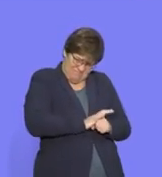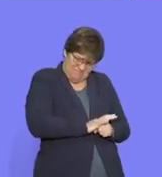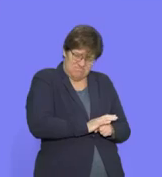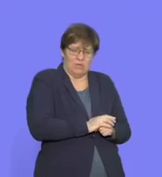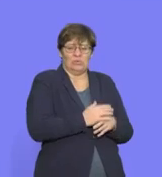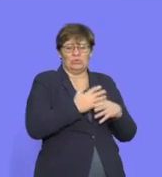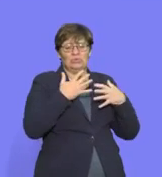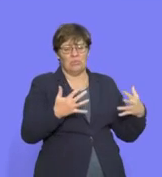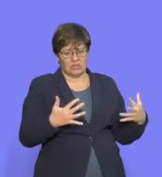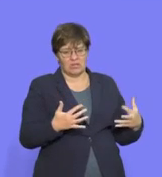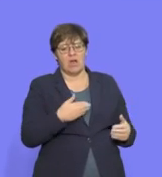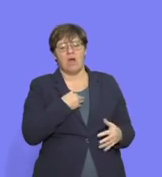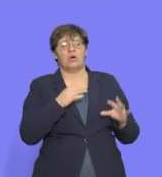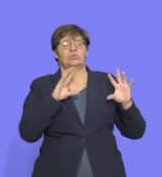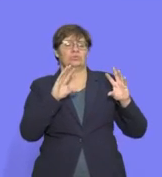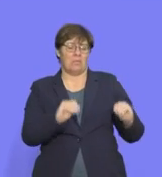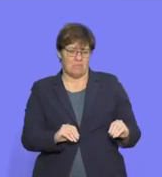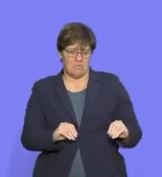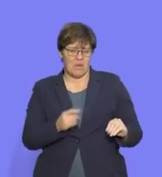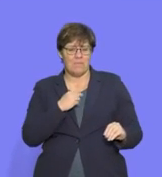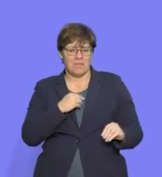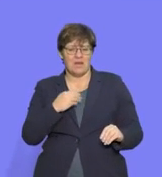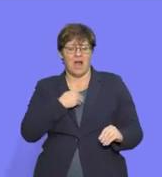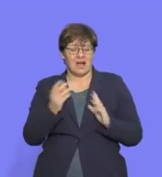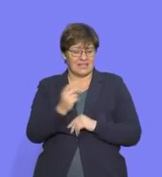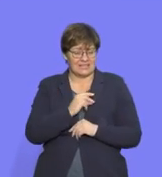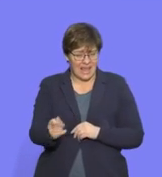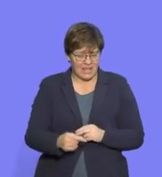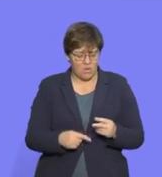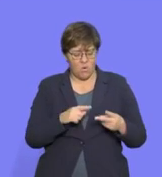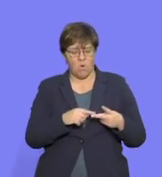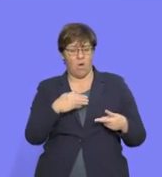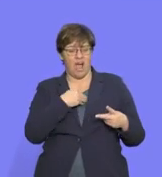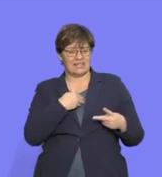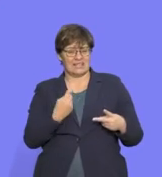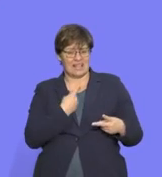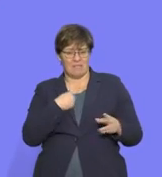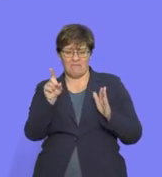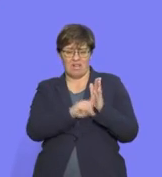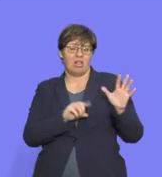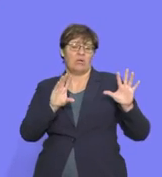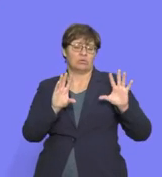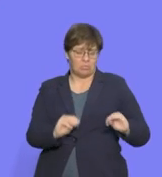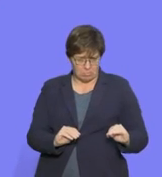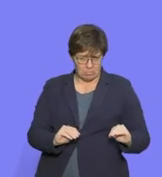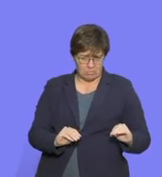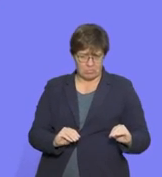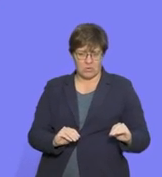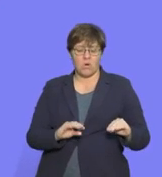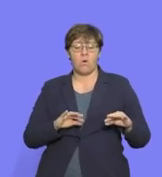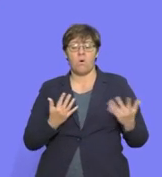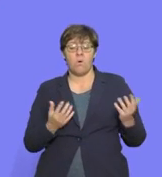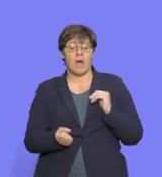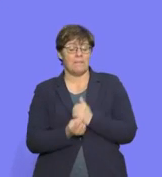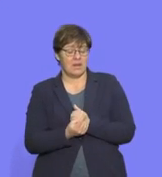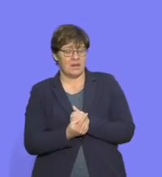the heart can stop. We can have a heart attack, or the heart itself can stop, right? Or what could